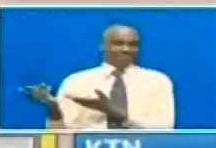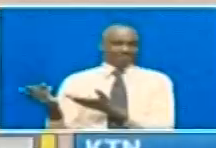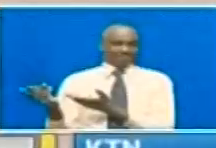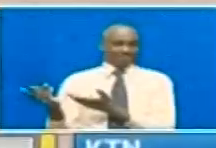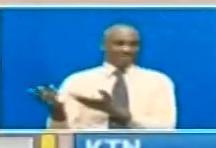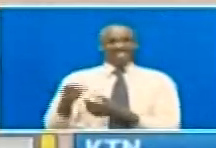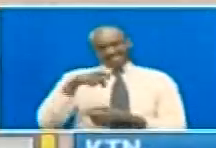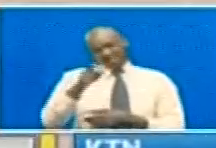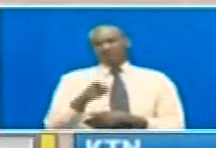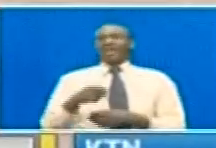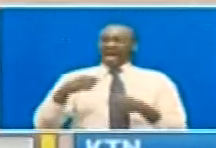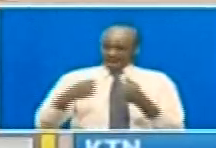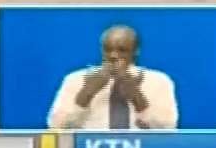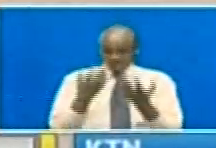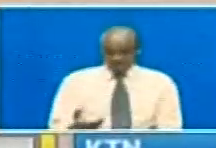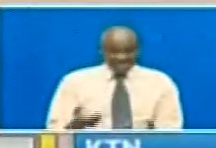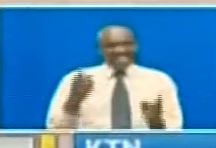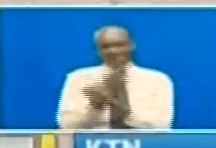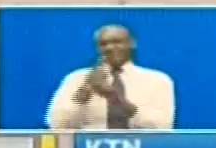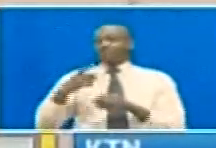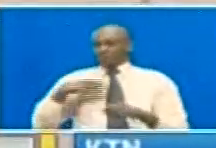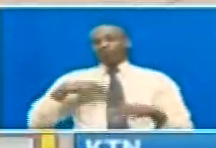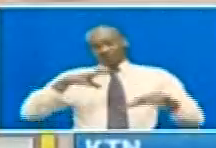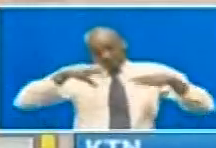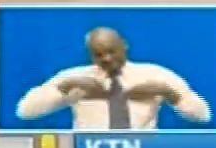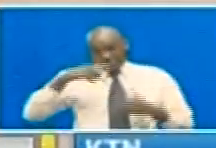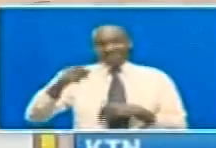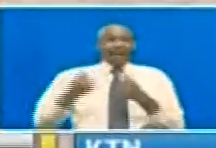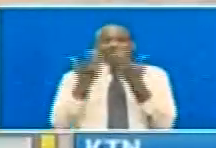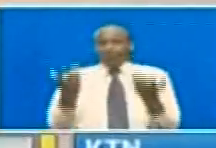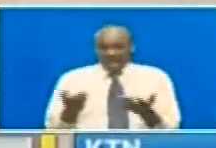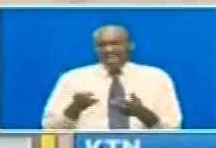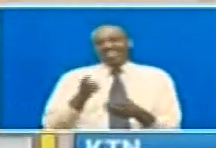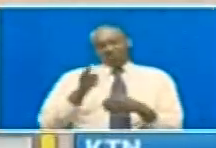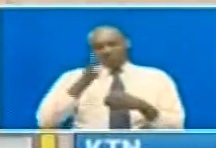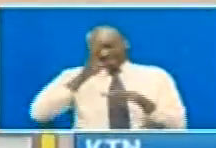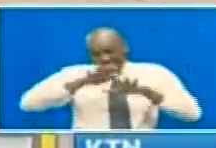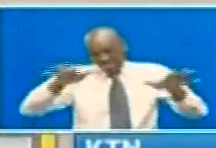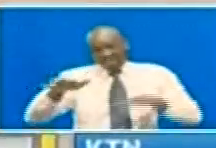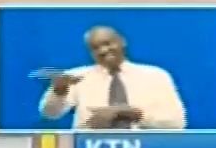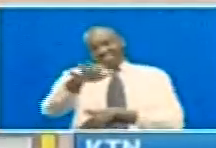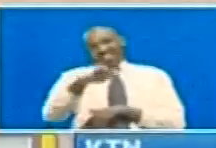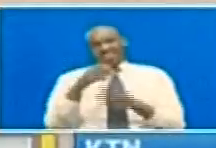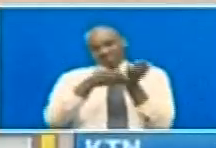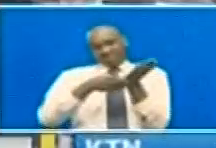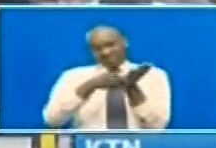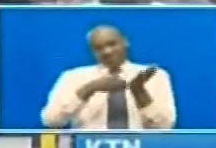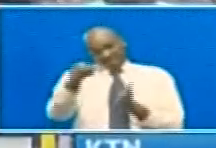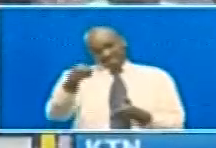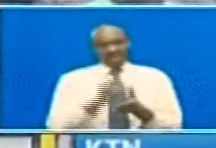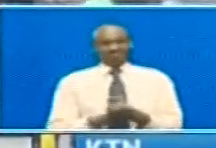Beach football is slowly making inroads into the hearts of many football lovers who used to follow closely teams like Alaska from Malindi but are no